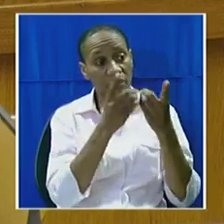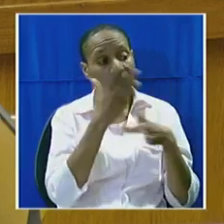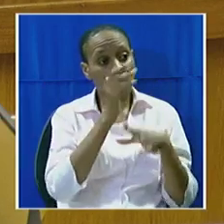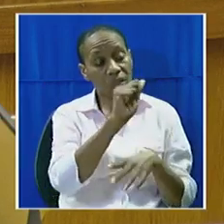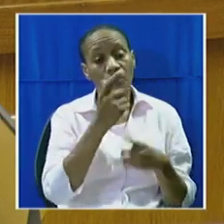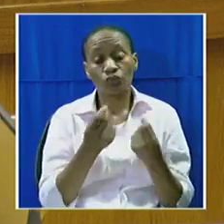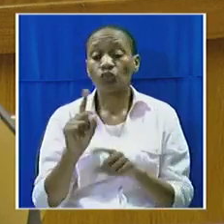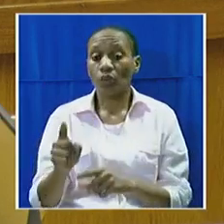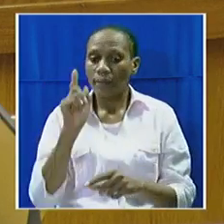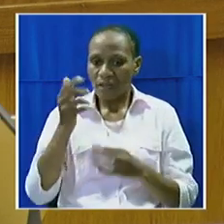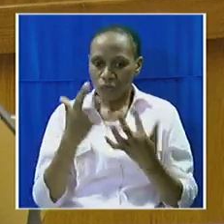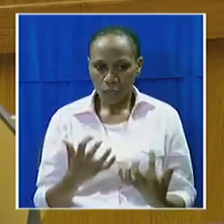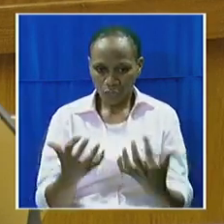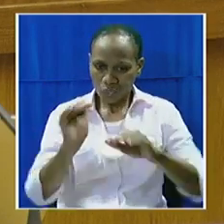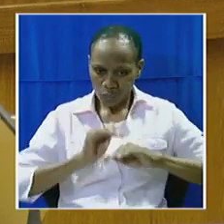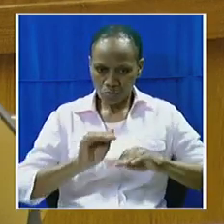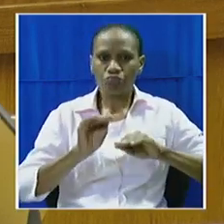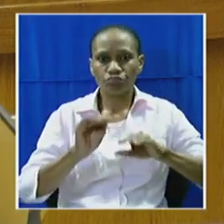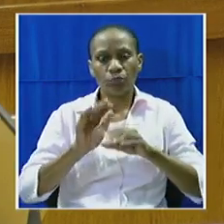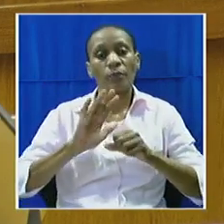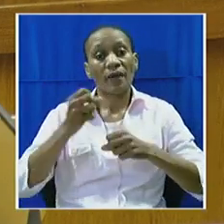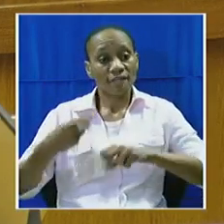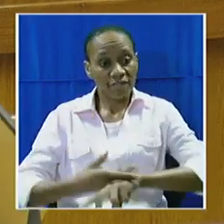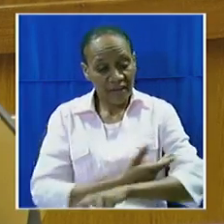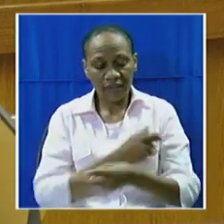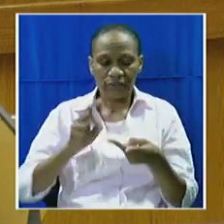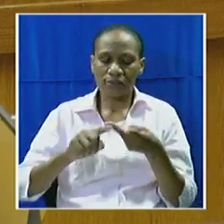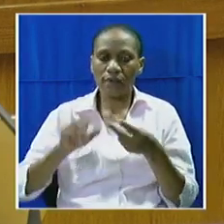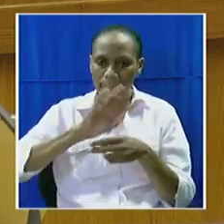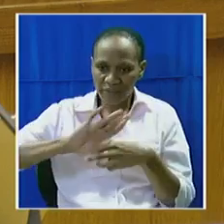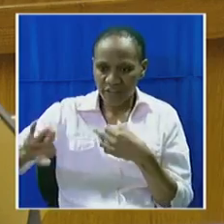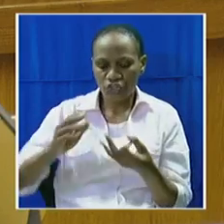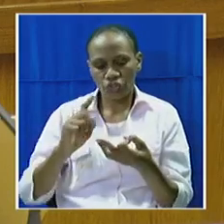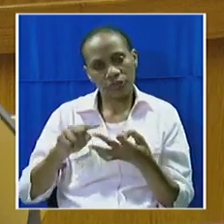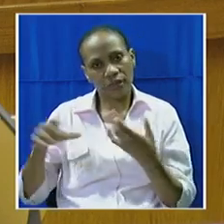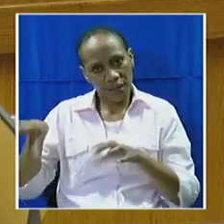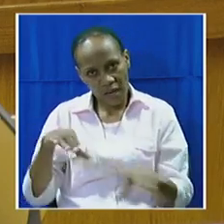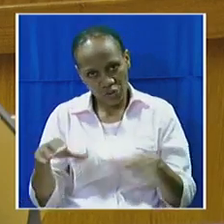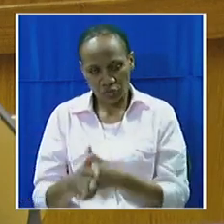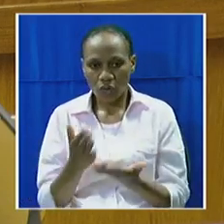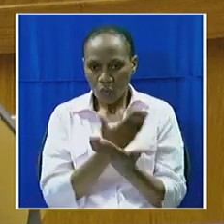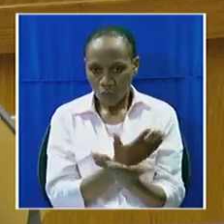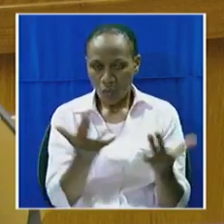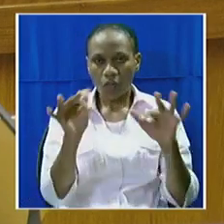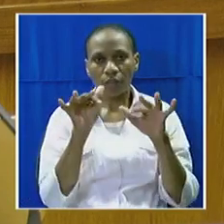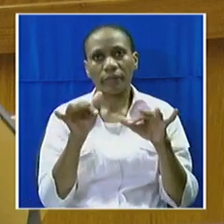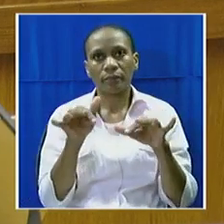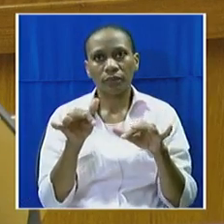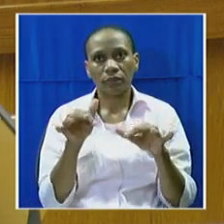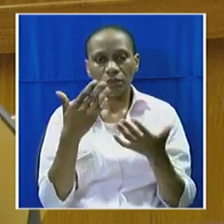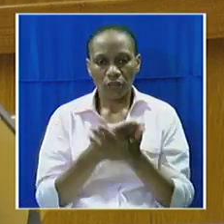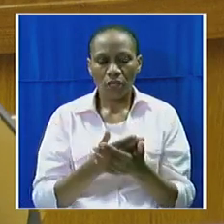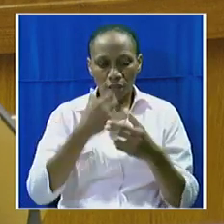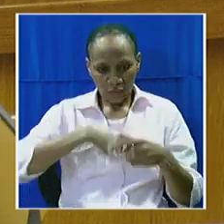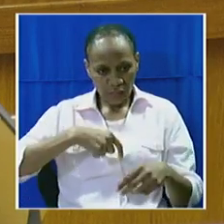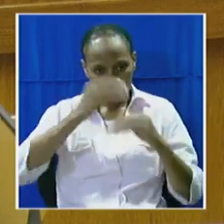to educate the country's population about the virus prevention actions. Everyone can protect her